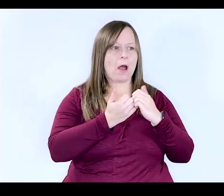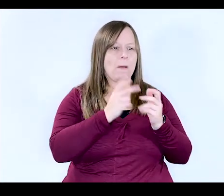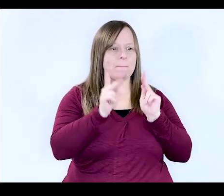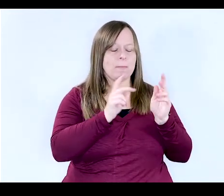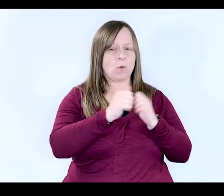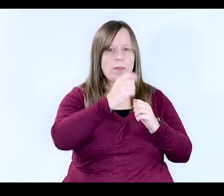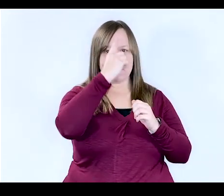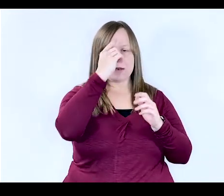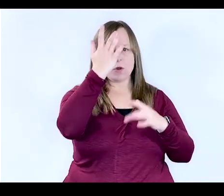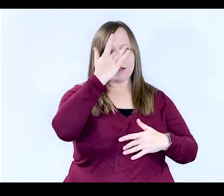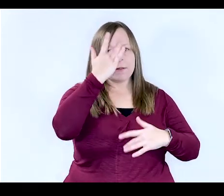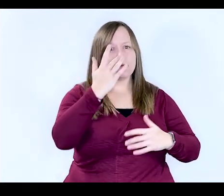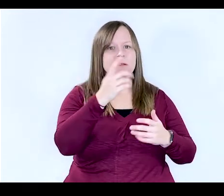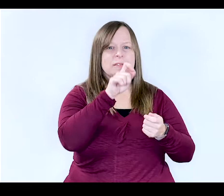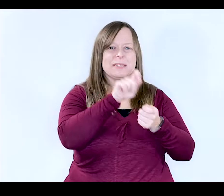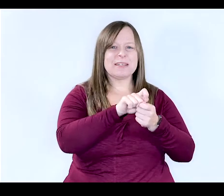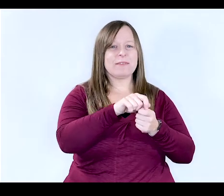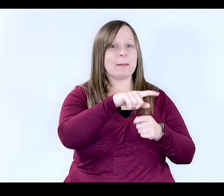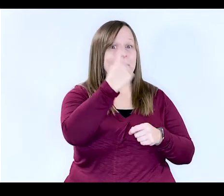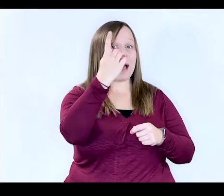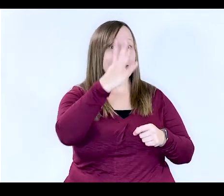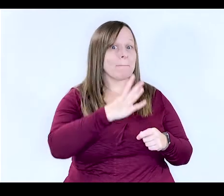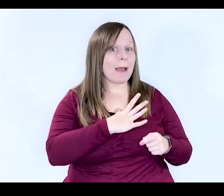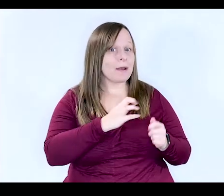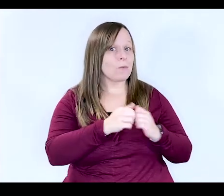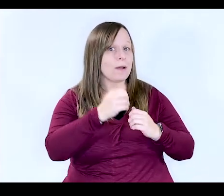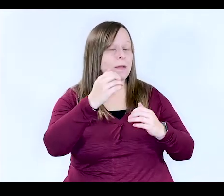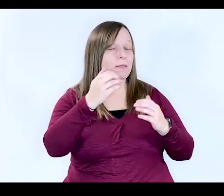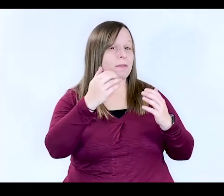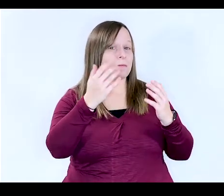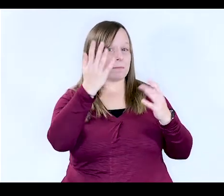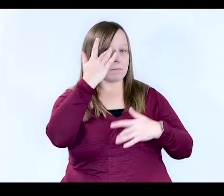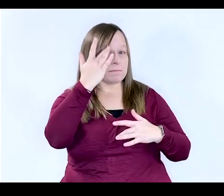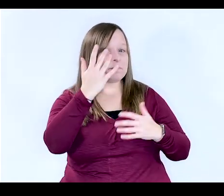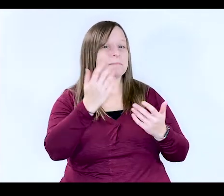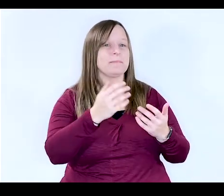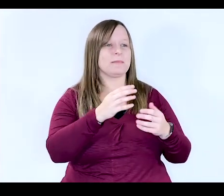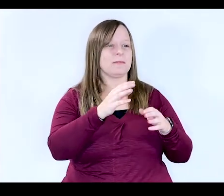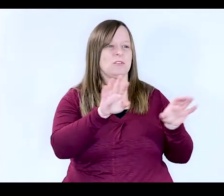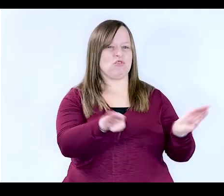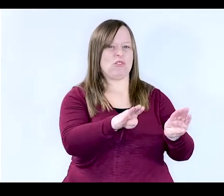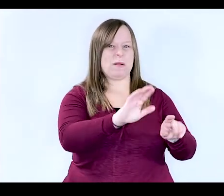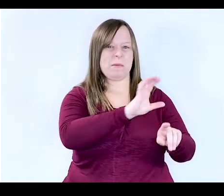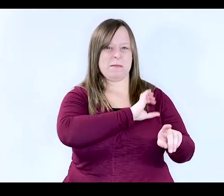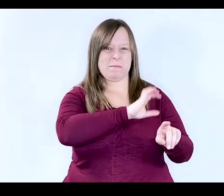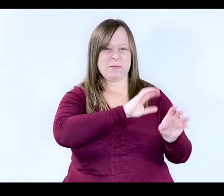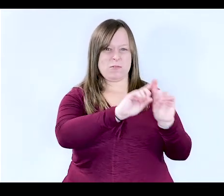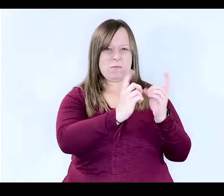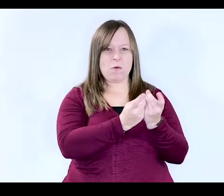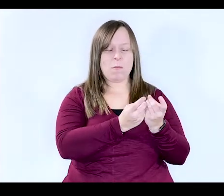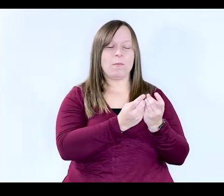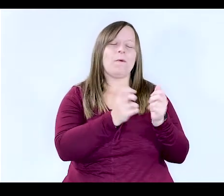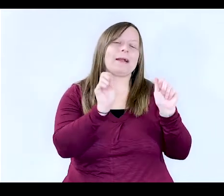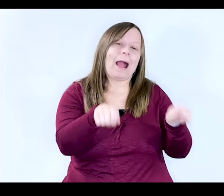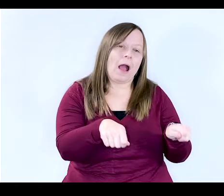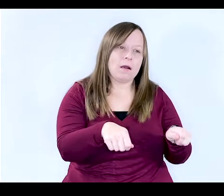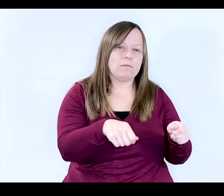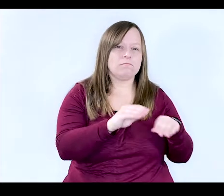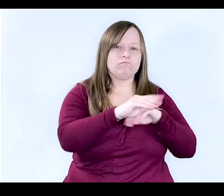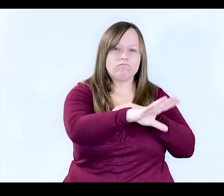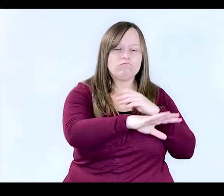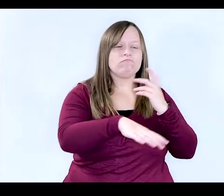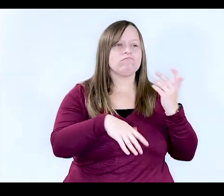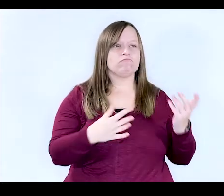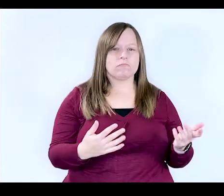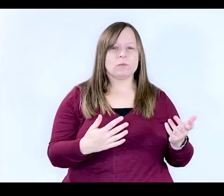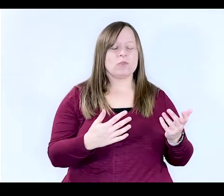how people with mental illness, and particularly Black men with mental illness, are treated by the police department or can be treated by the